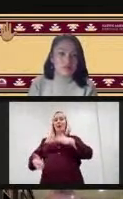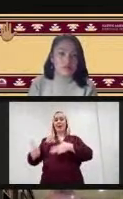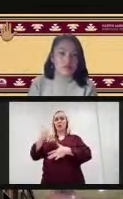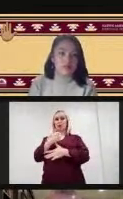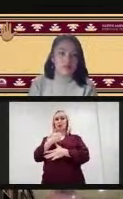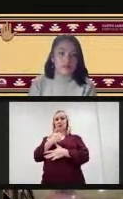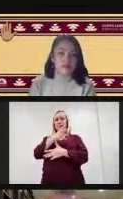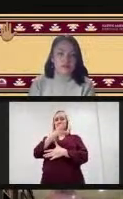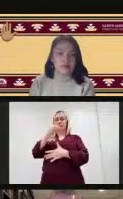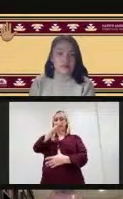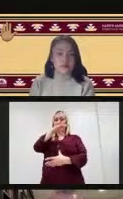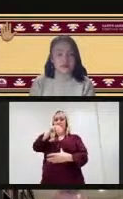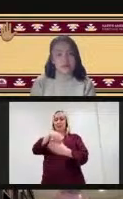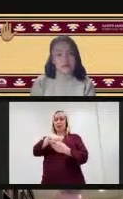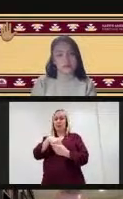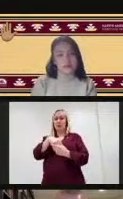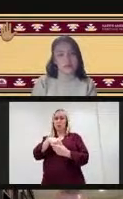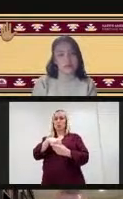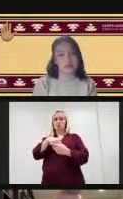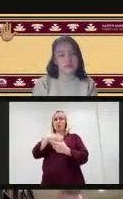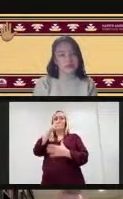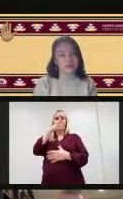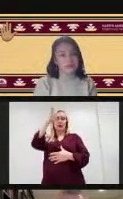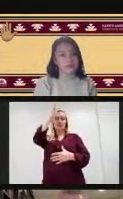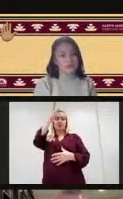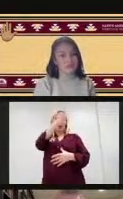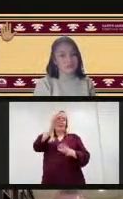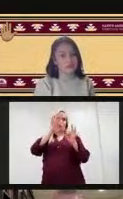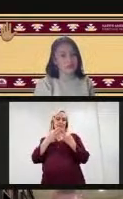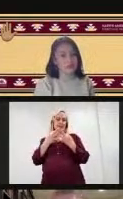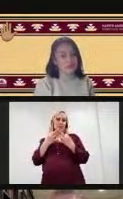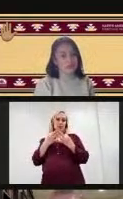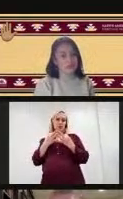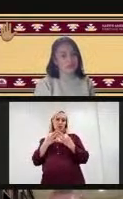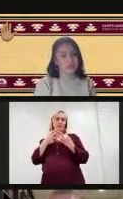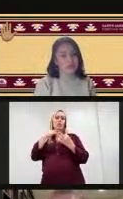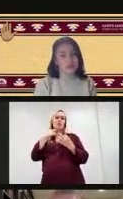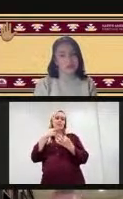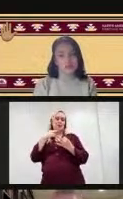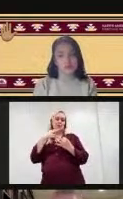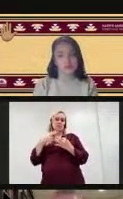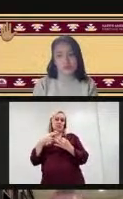prioritizes and includes parent and family voices.